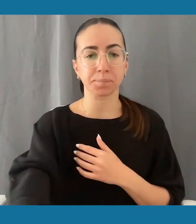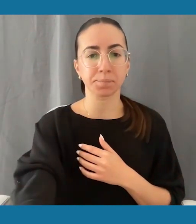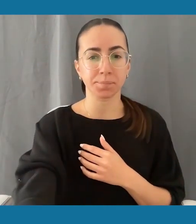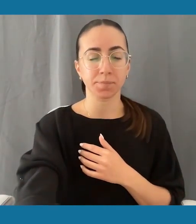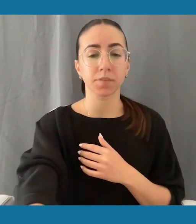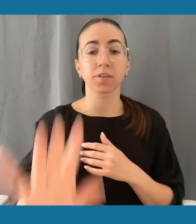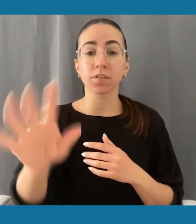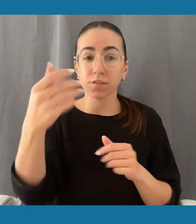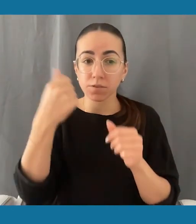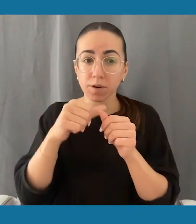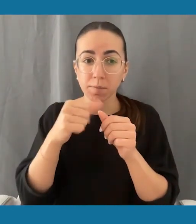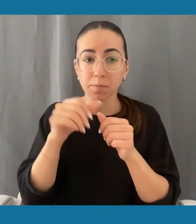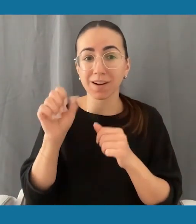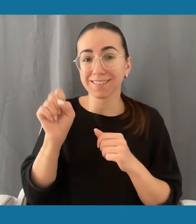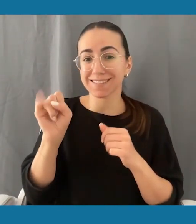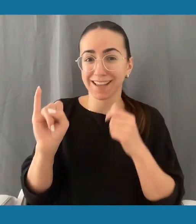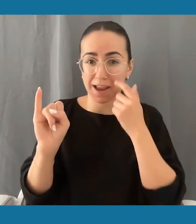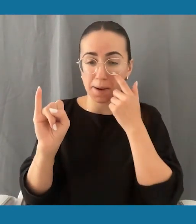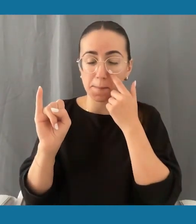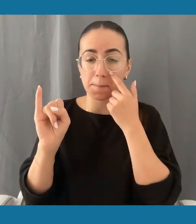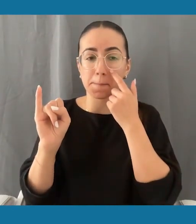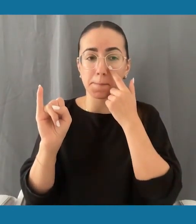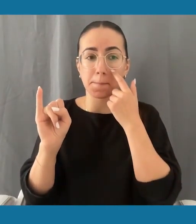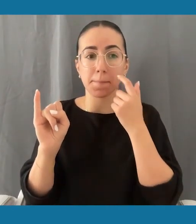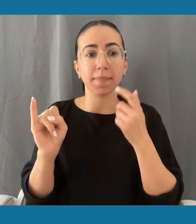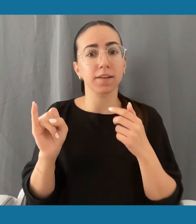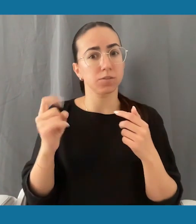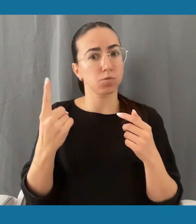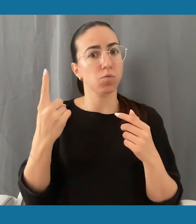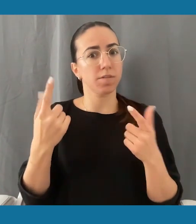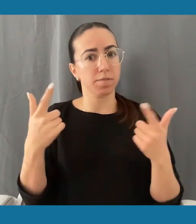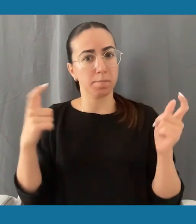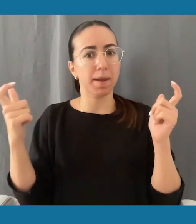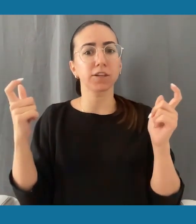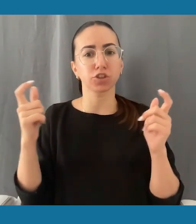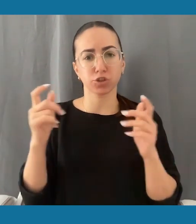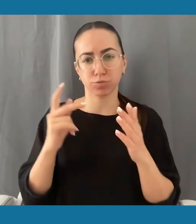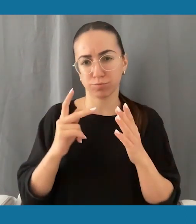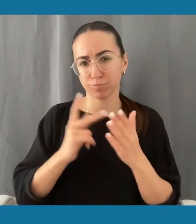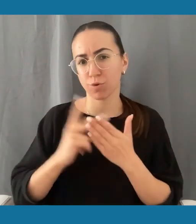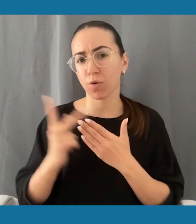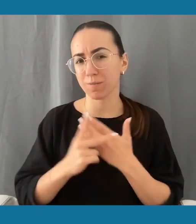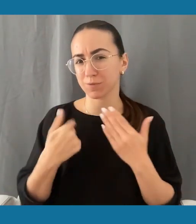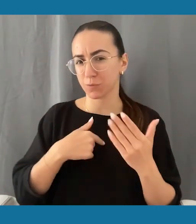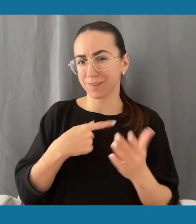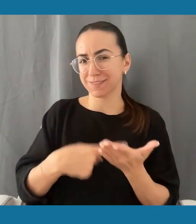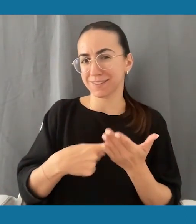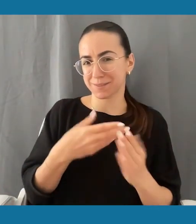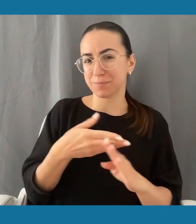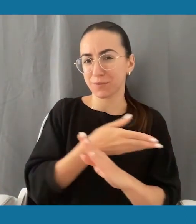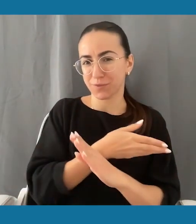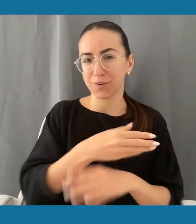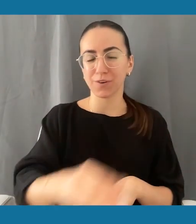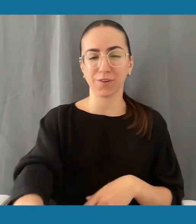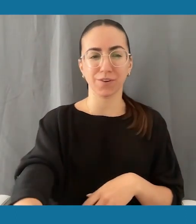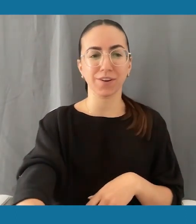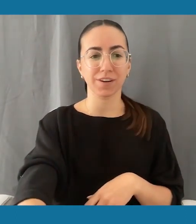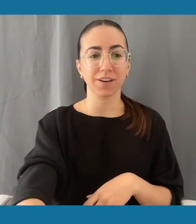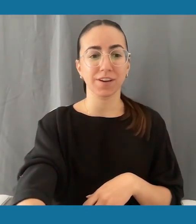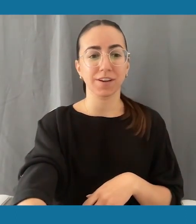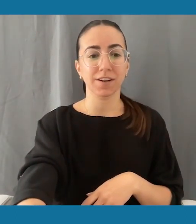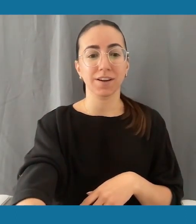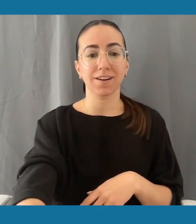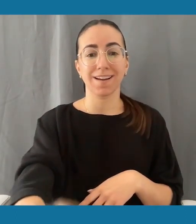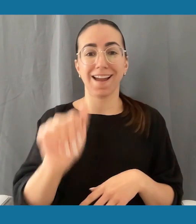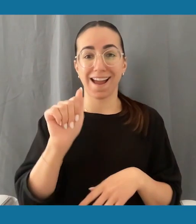Remember, SSI is one of the two big programs that we discussed earlier where assets and